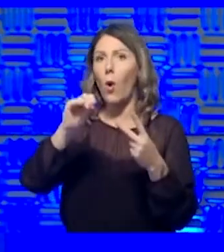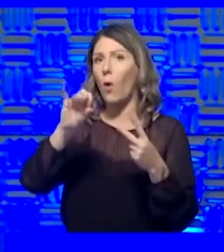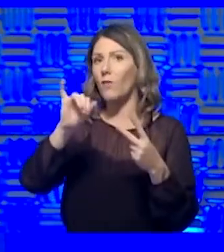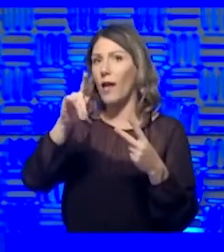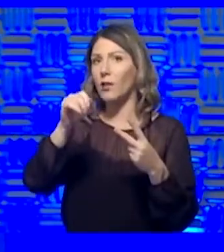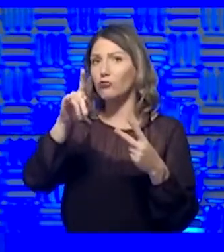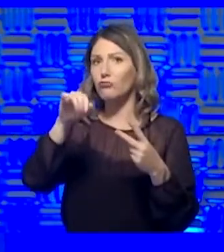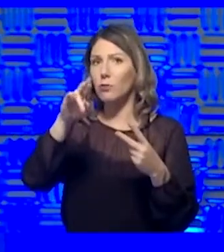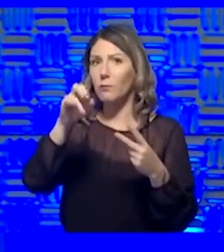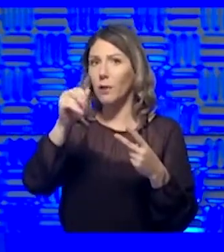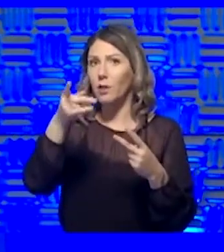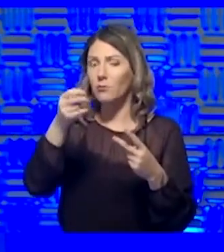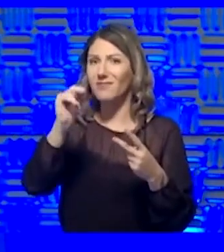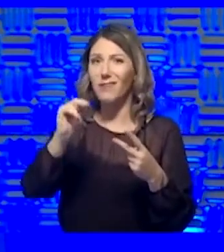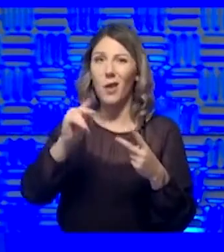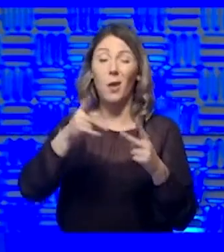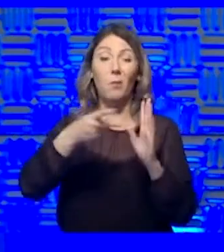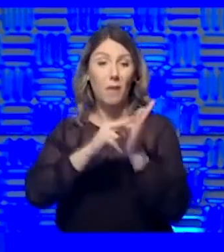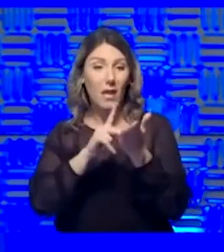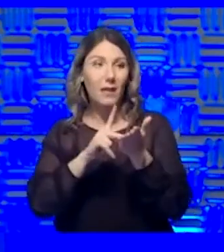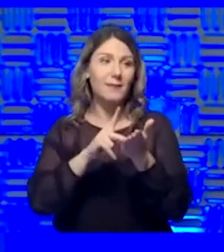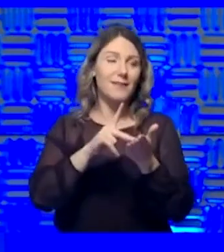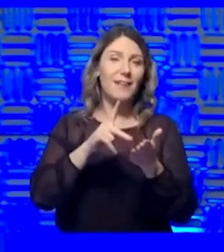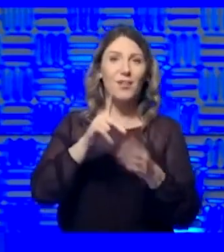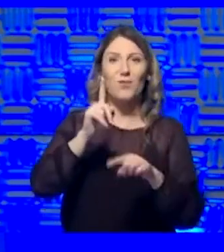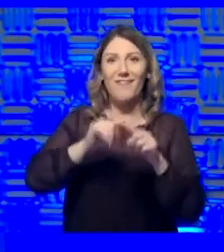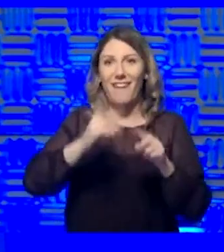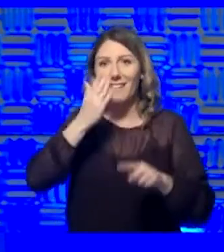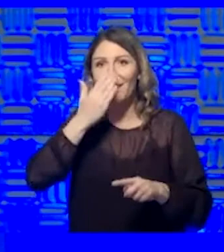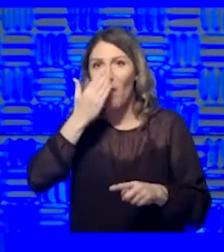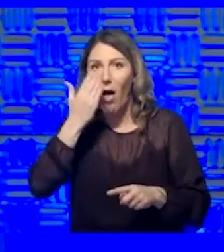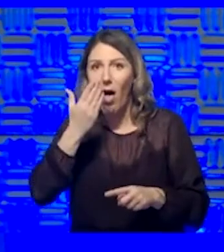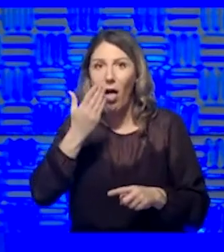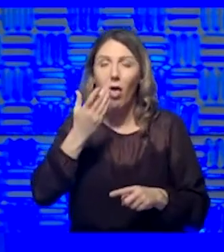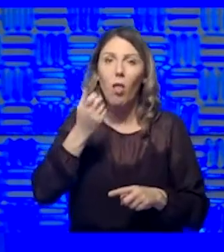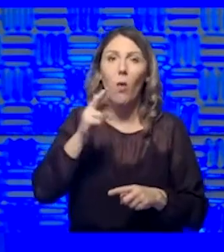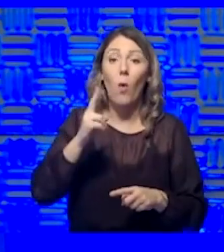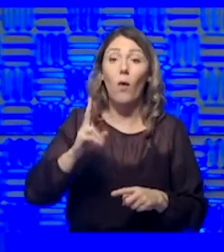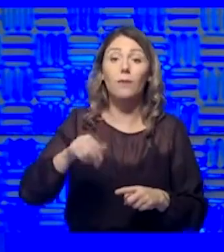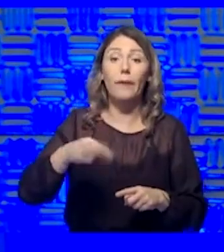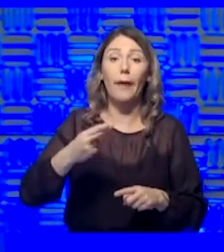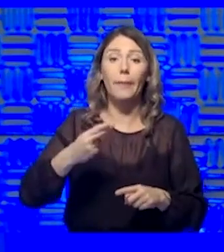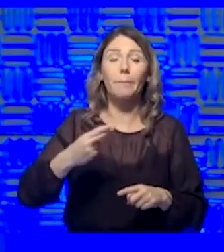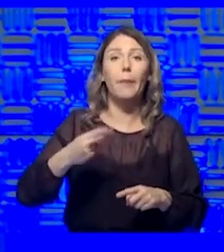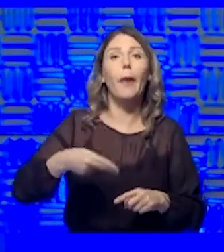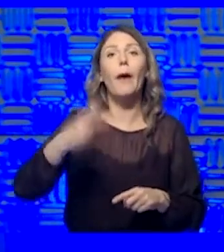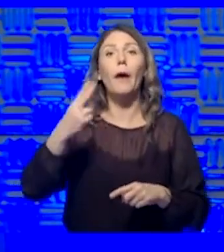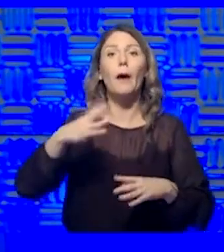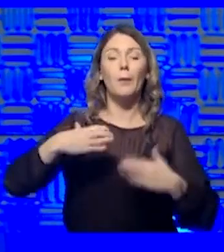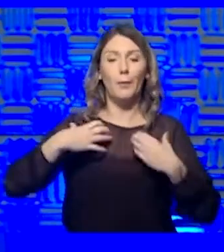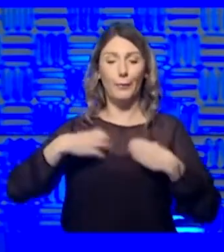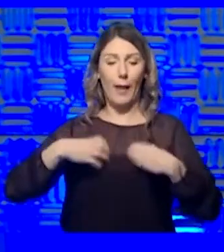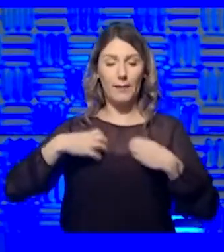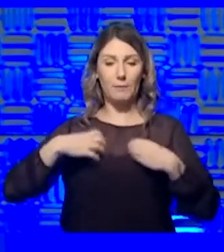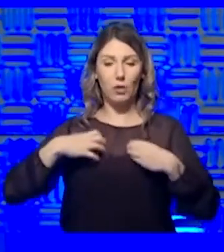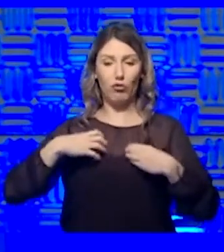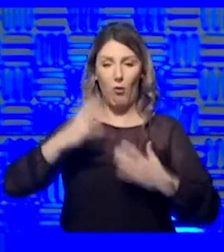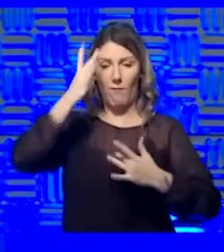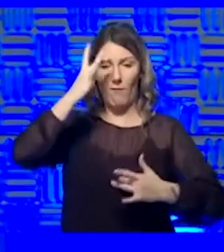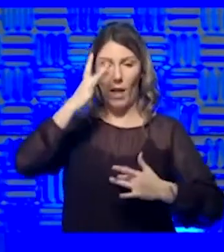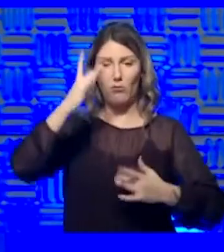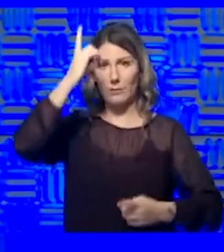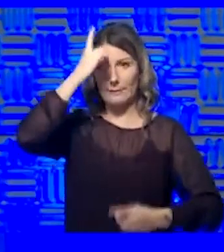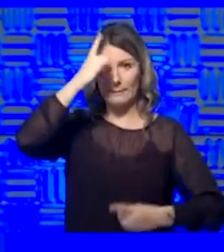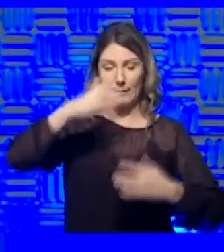cause a lack of smell for other viral entities, especially upper respiratory viral entities. But certainly the propensity